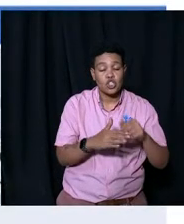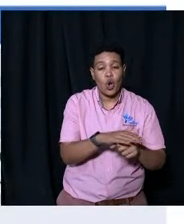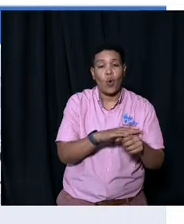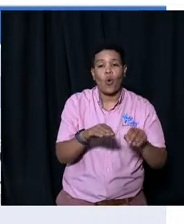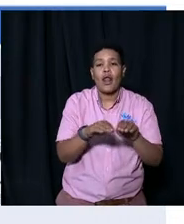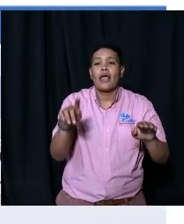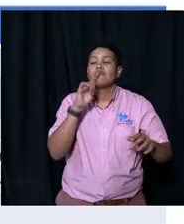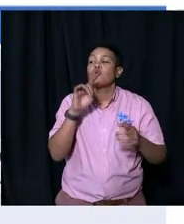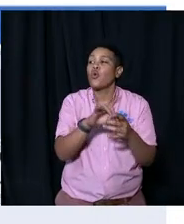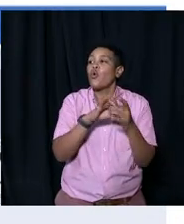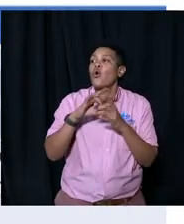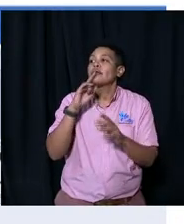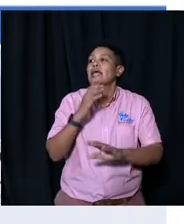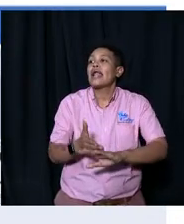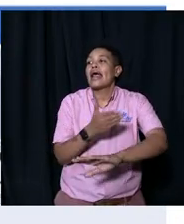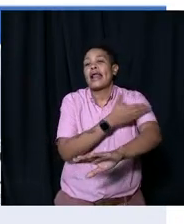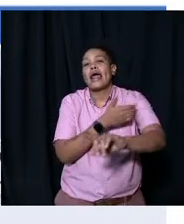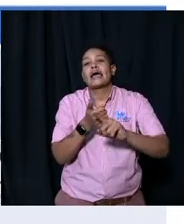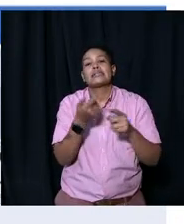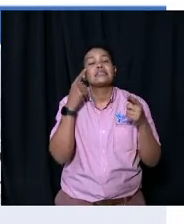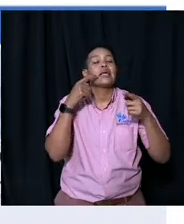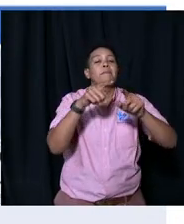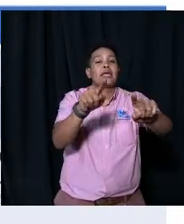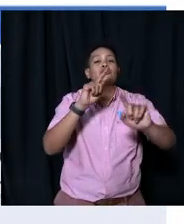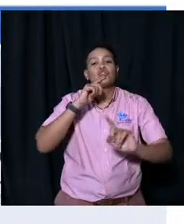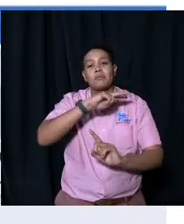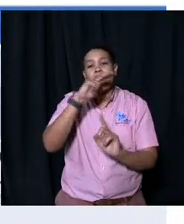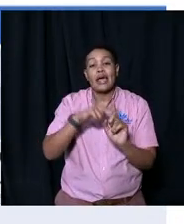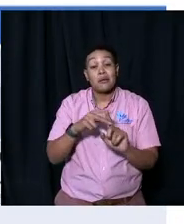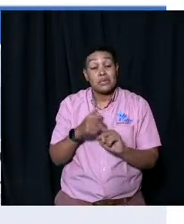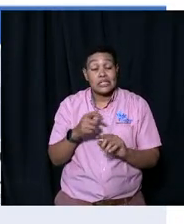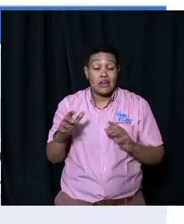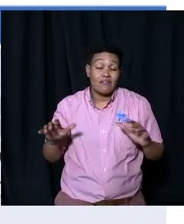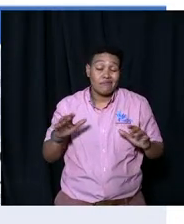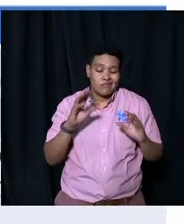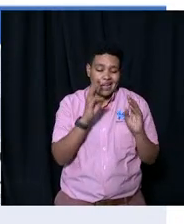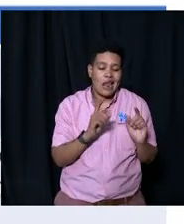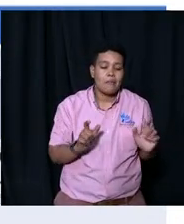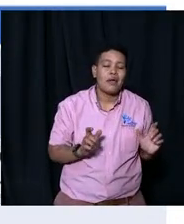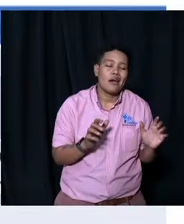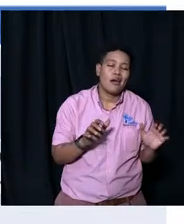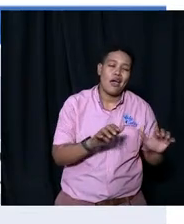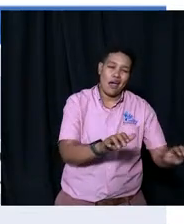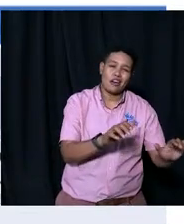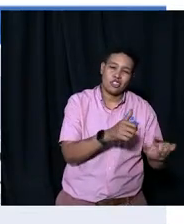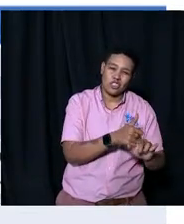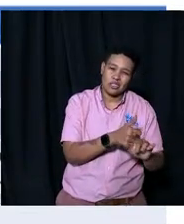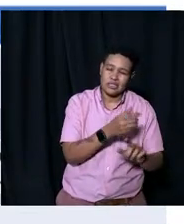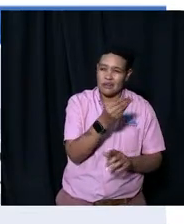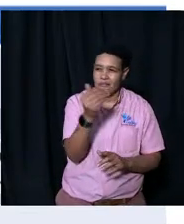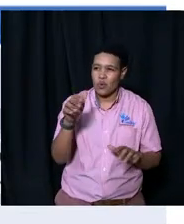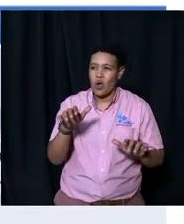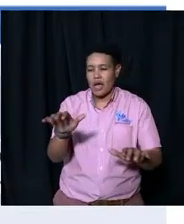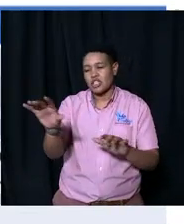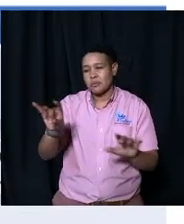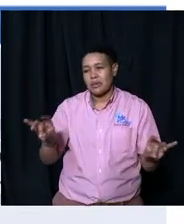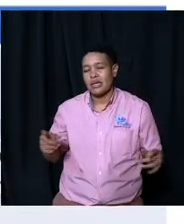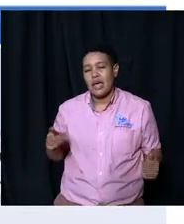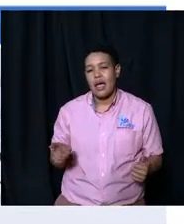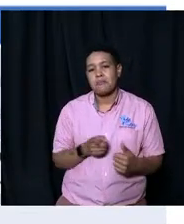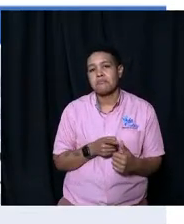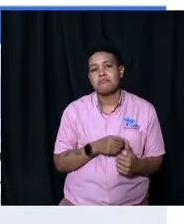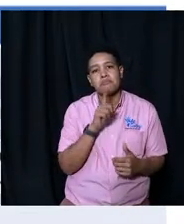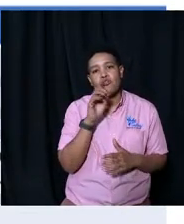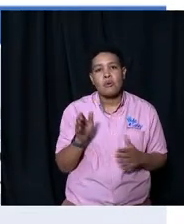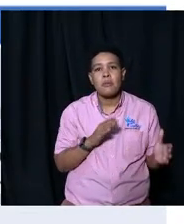and enhance mainstreaming and implementation of climate action. Again, I'll just pick out a few of the actions here. One would be